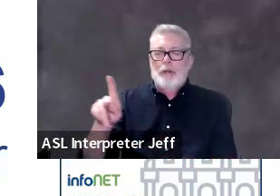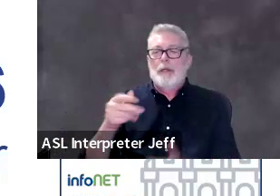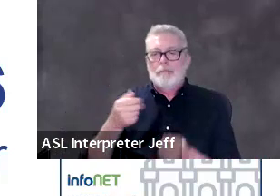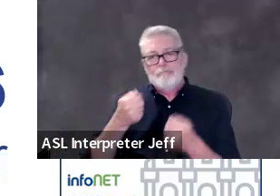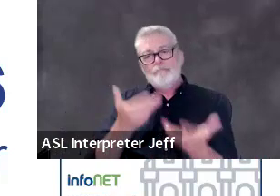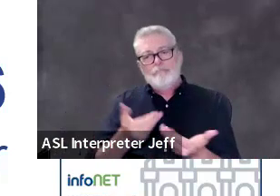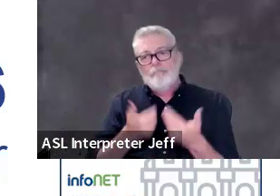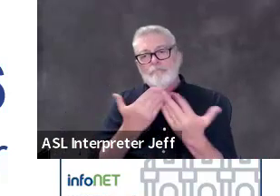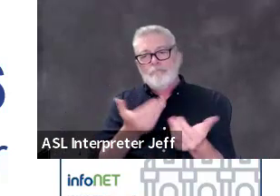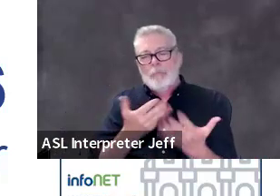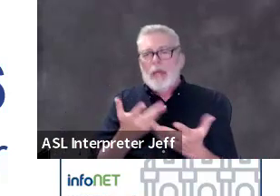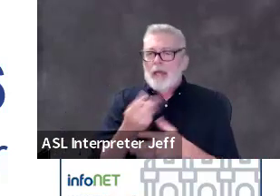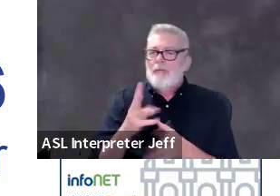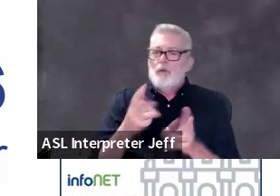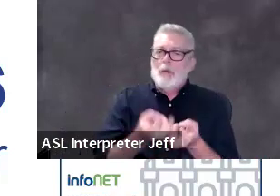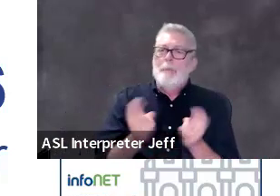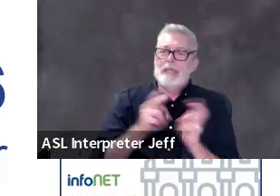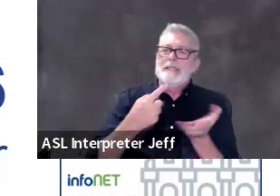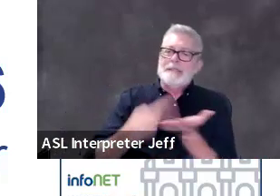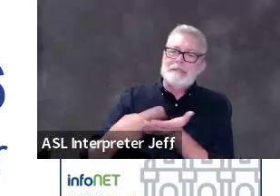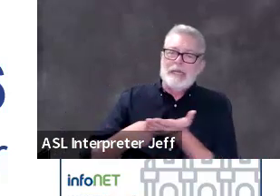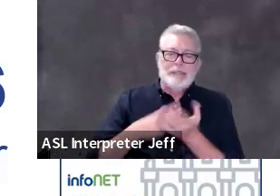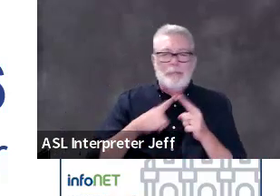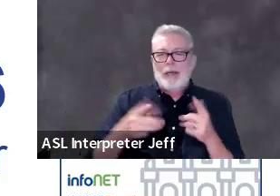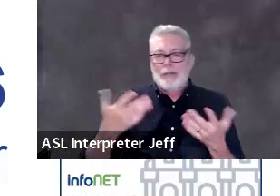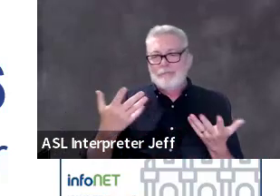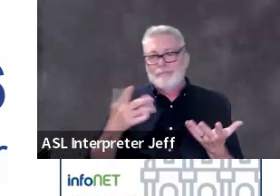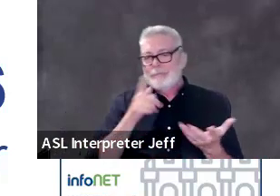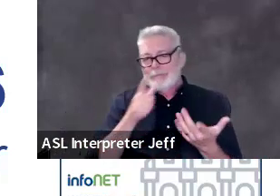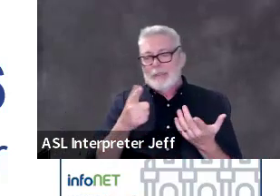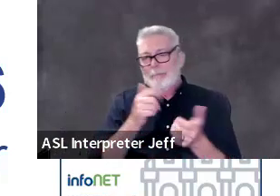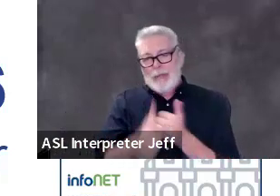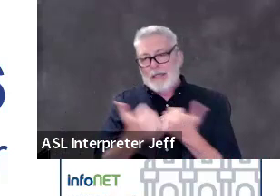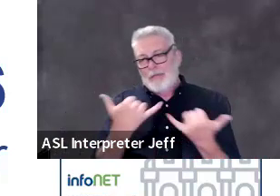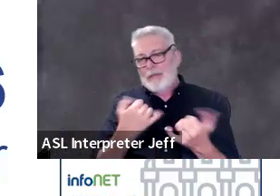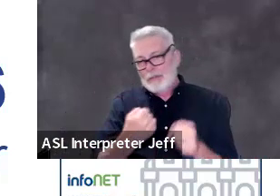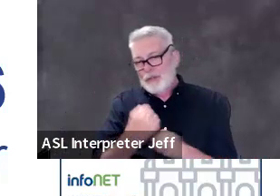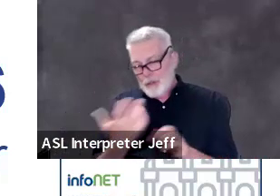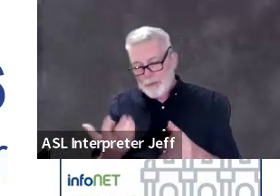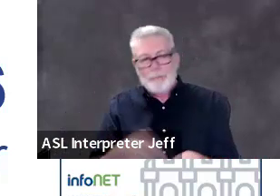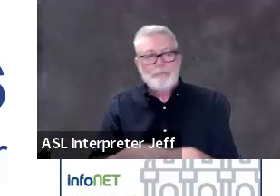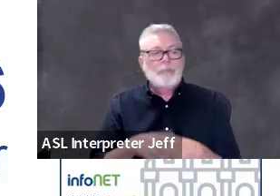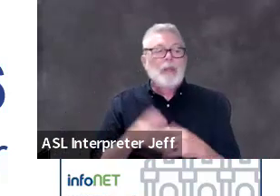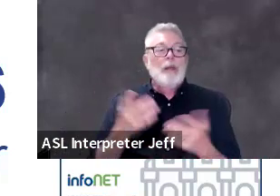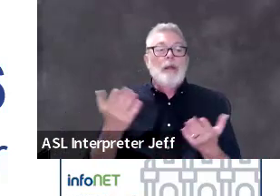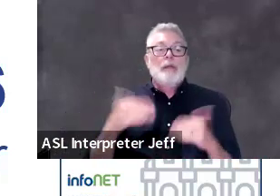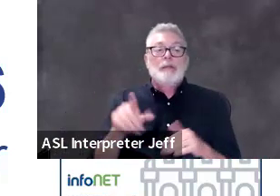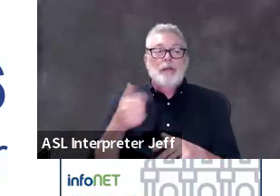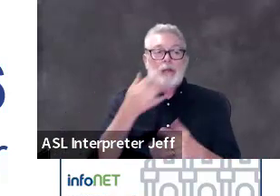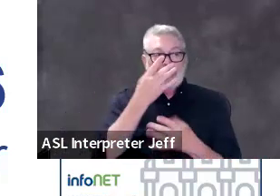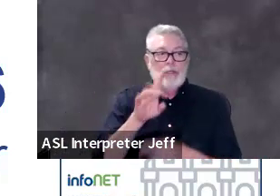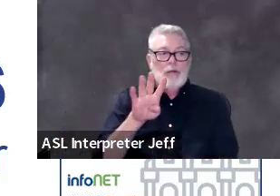and they did have subcommittees on them. It's just they didn't make it very far this year. There was also an interesting one, House